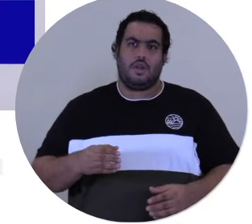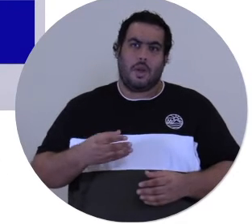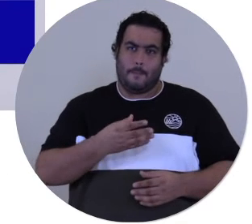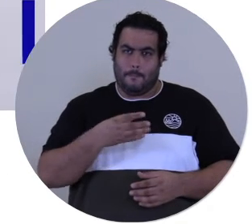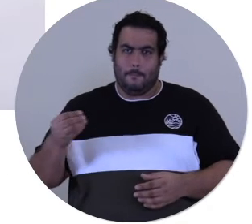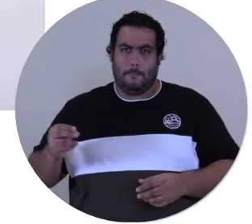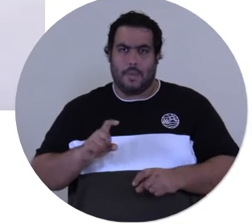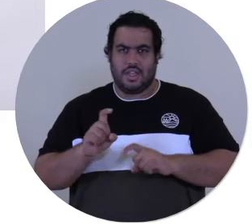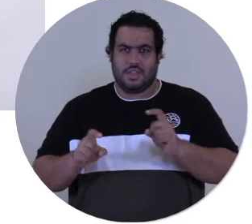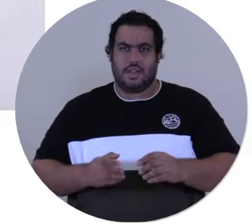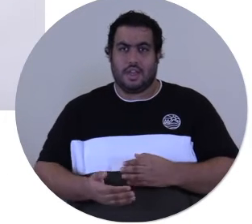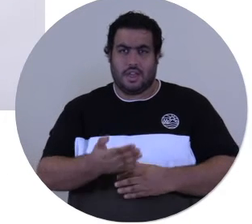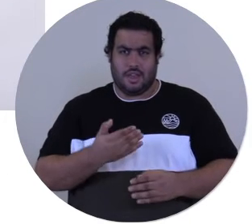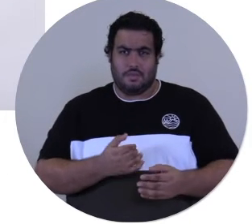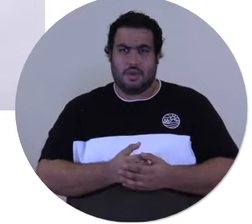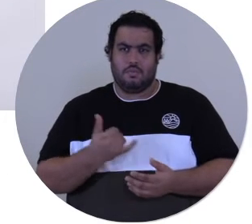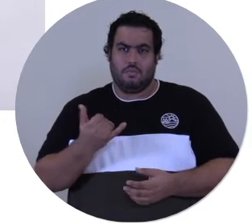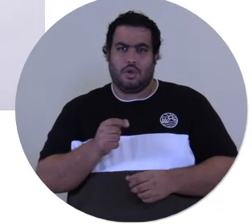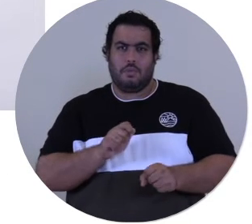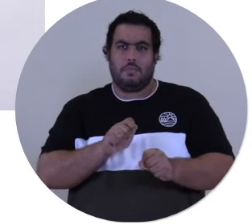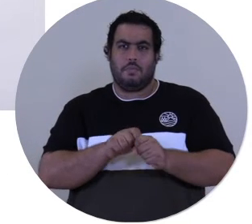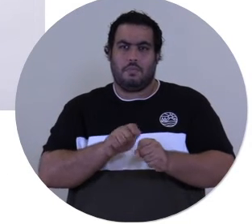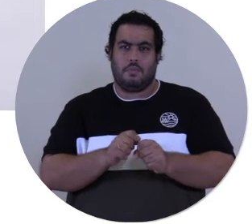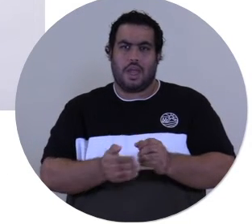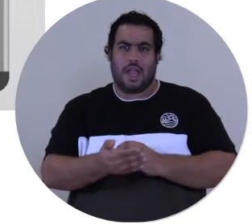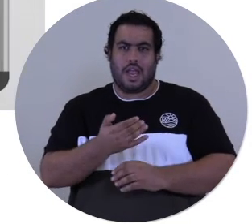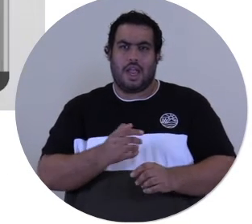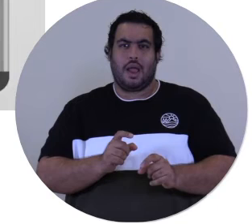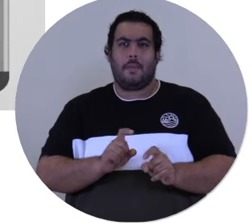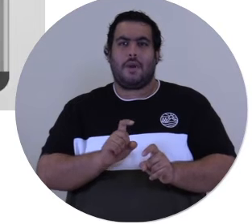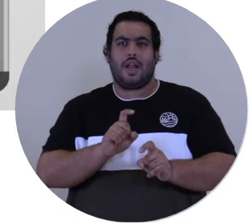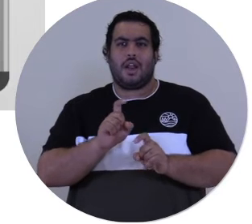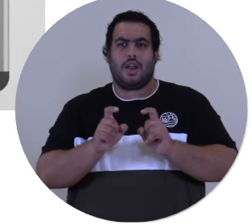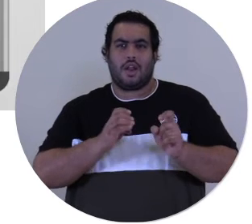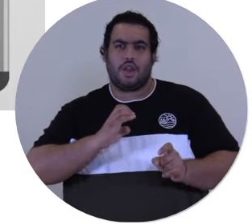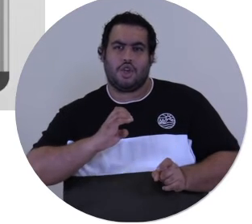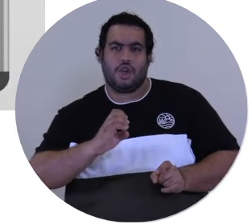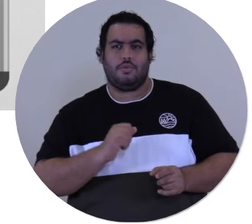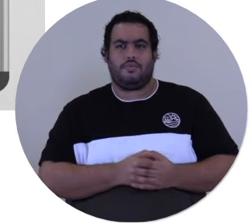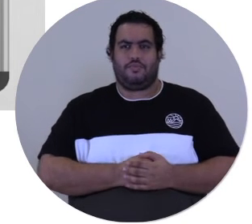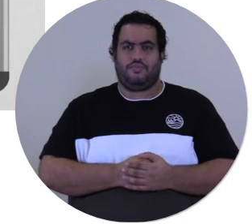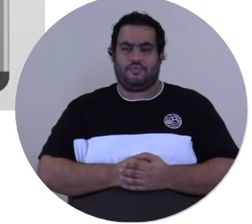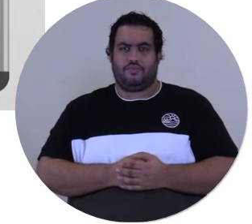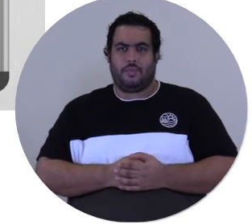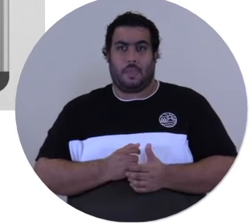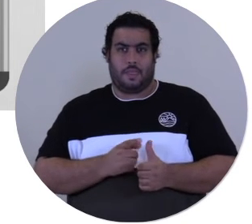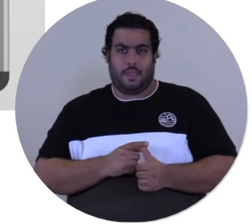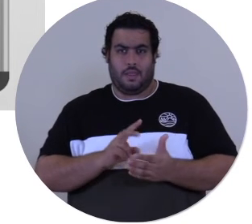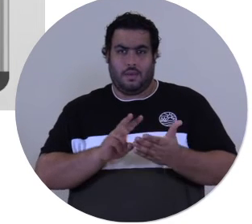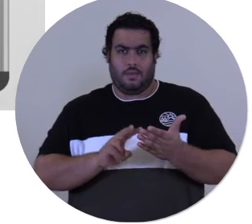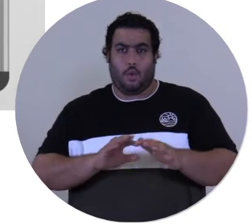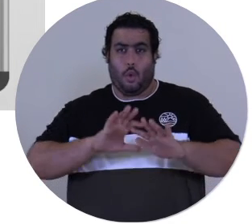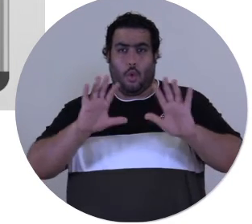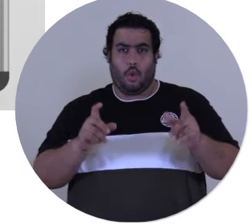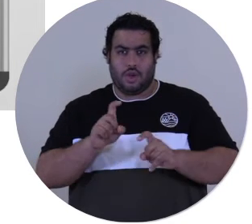Before we start the unit, here are a few tips for answering set book questions. Make sure to read all the